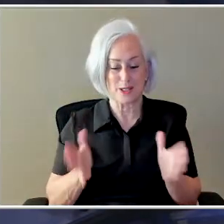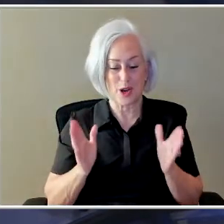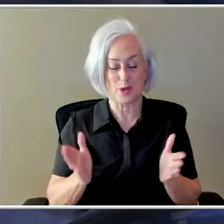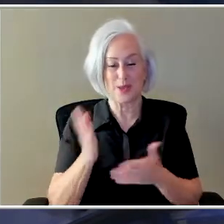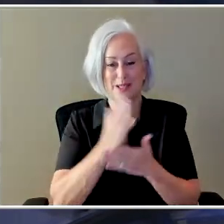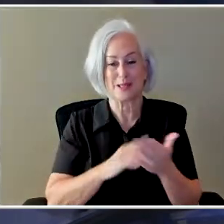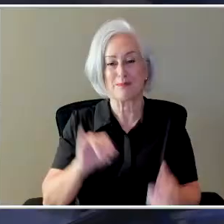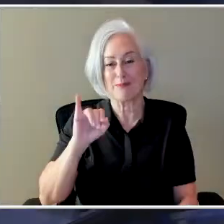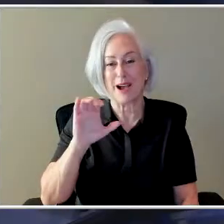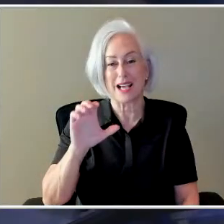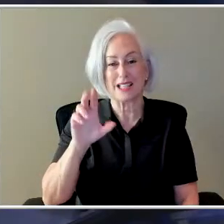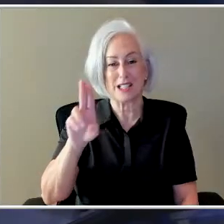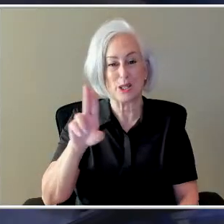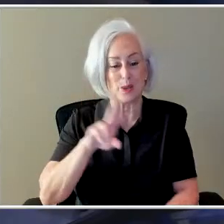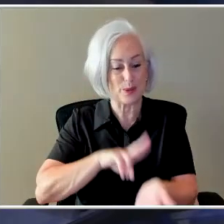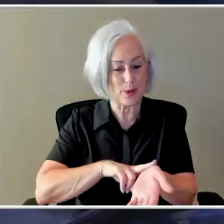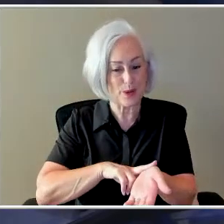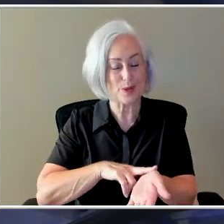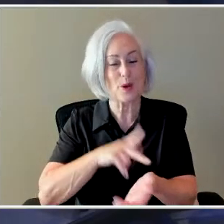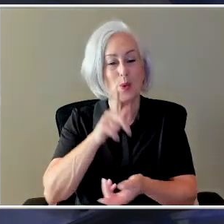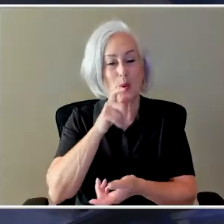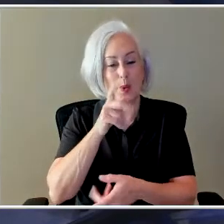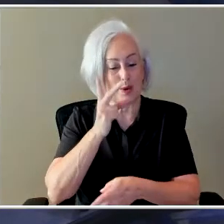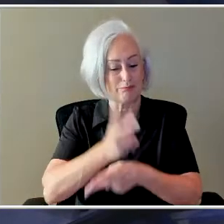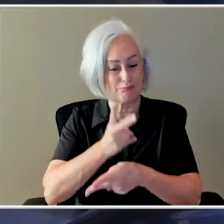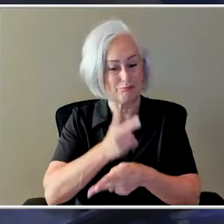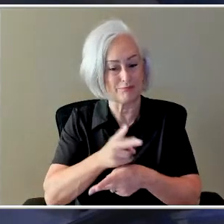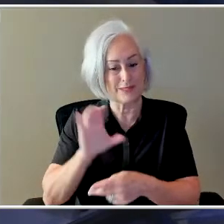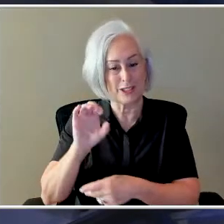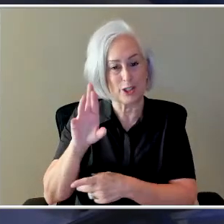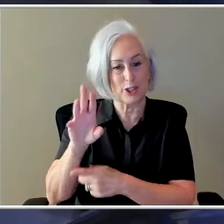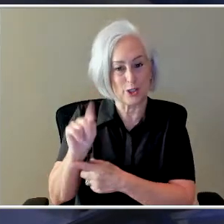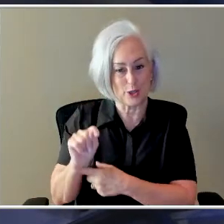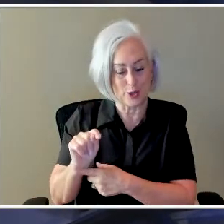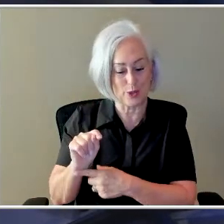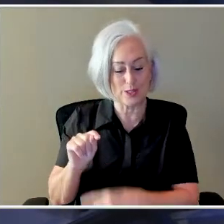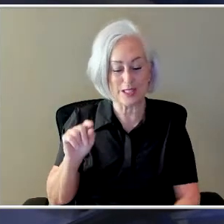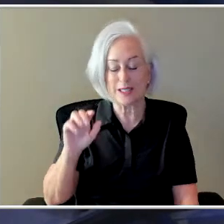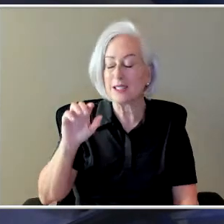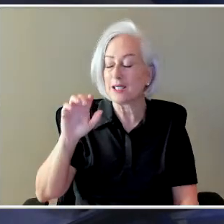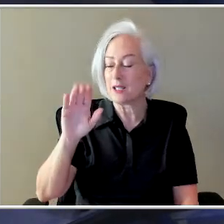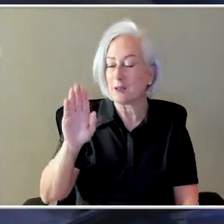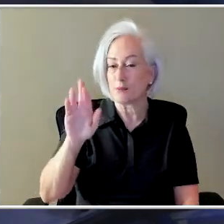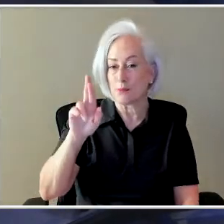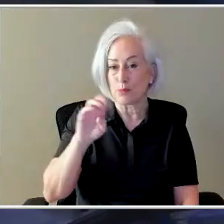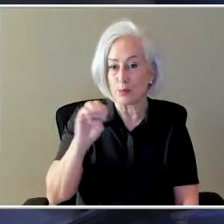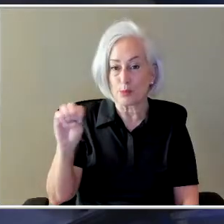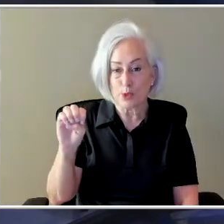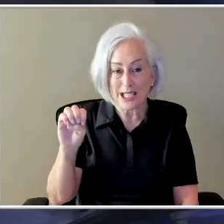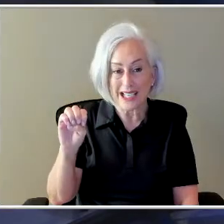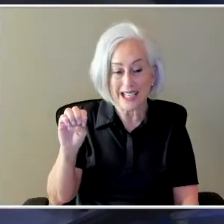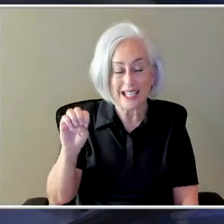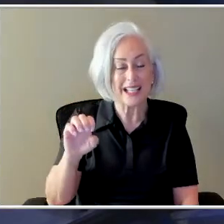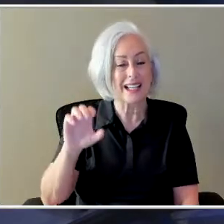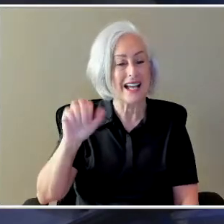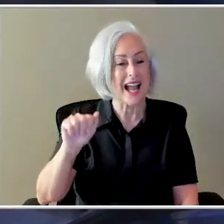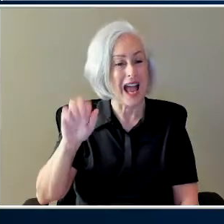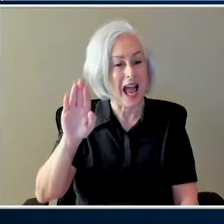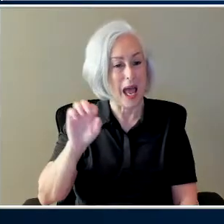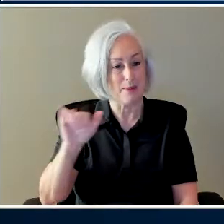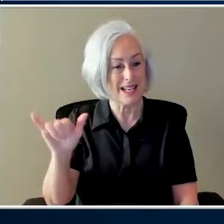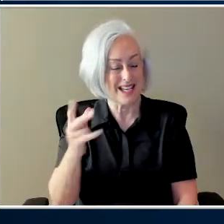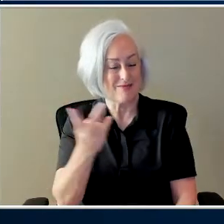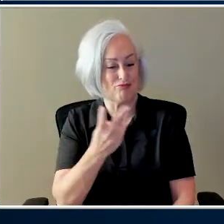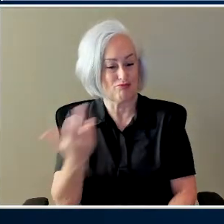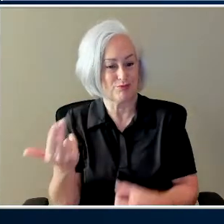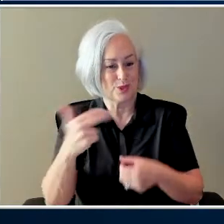nurses that cared for Kurt. Bree Simmons and Abby Reinhardt are joining us here at the desk. Ladies, thank you for being here. Thank you. We just